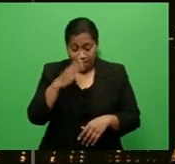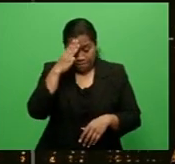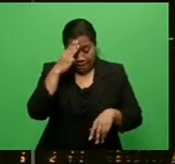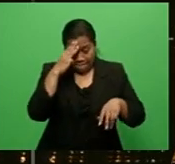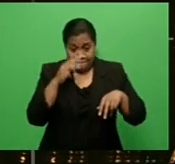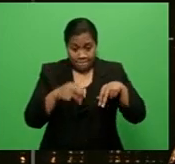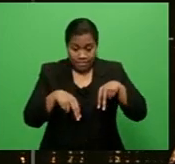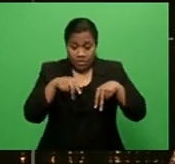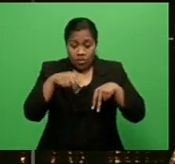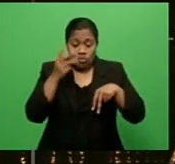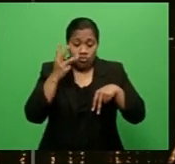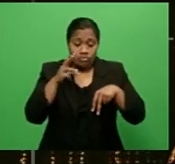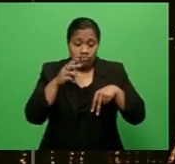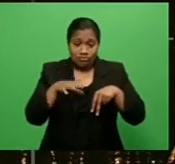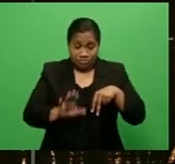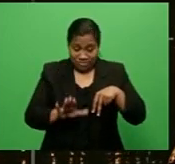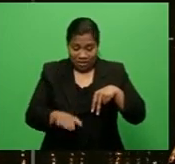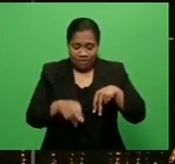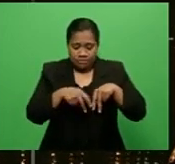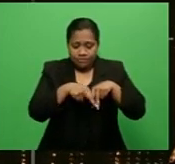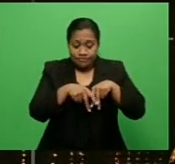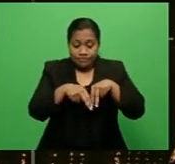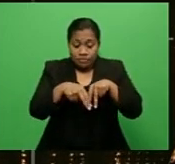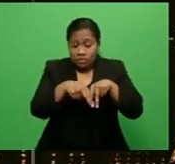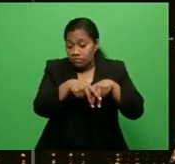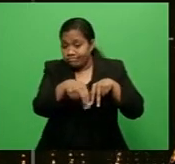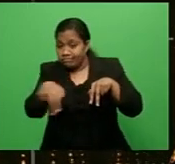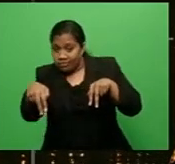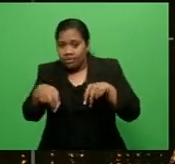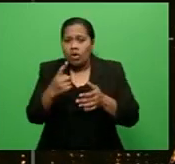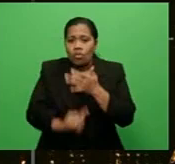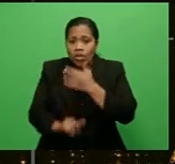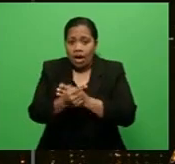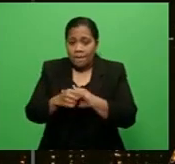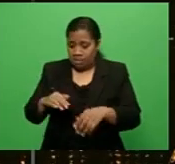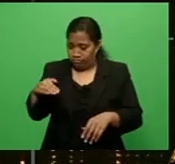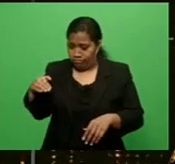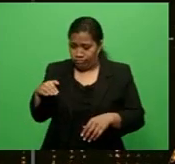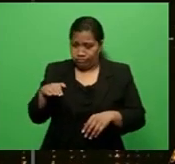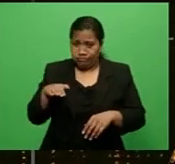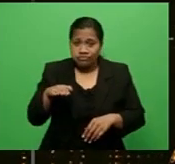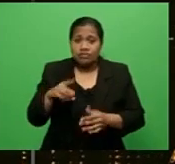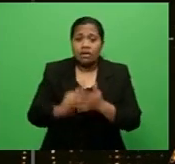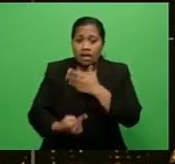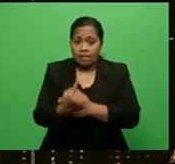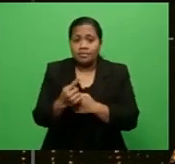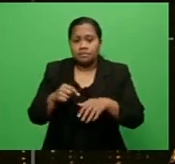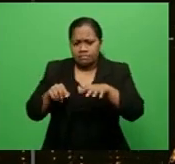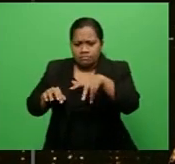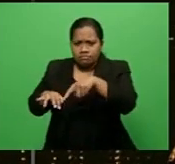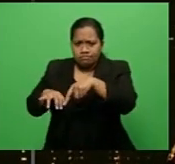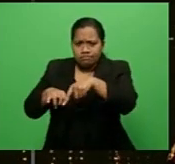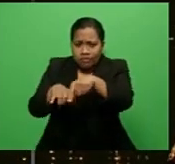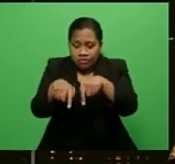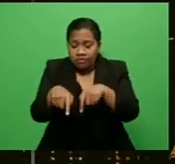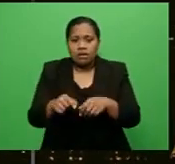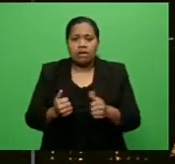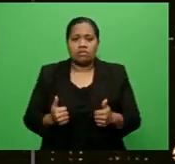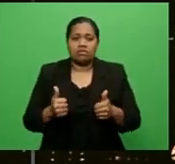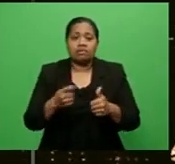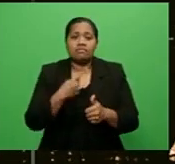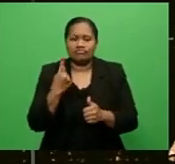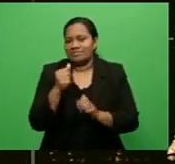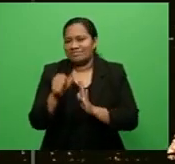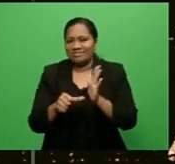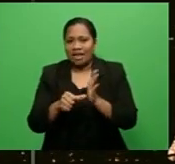allegedly ran across the road. Police say she was allegedly hit by an oncoming vehicle driven by a woman in her 20s from Rarawa